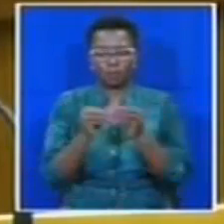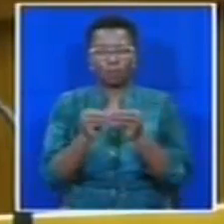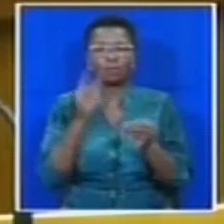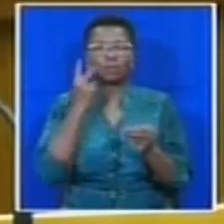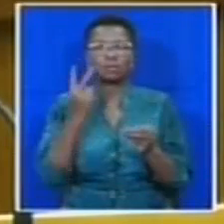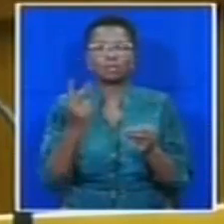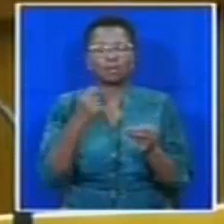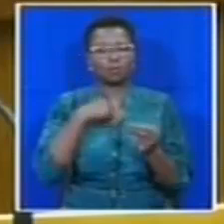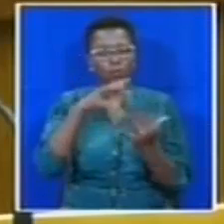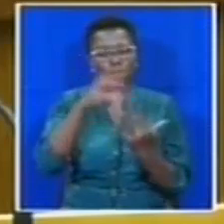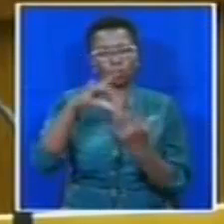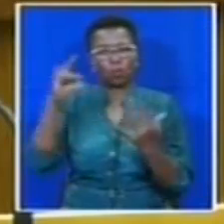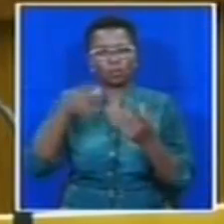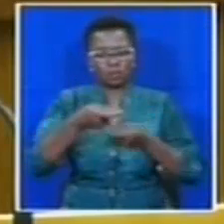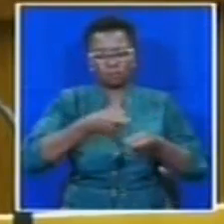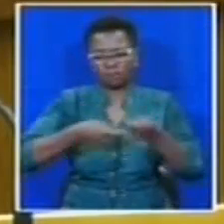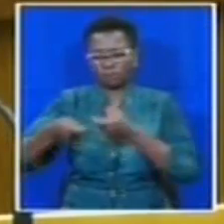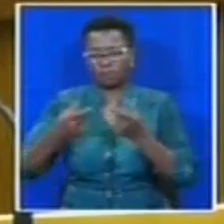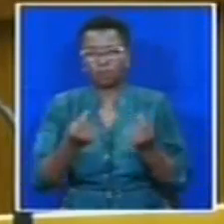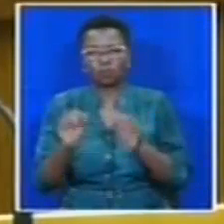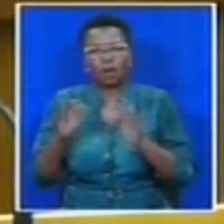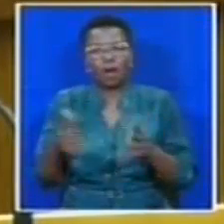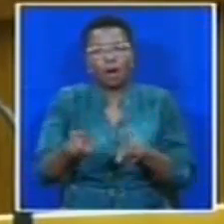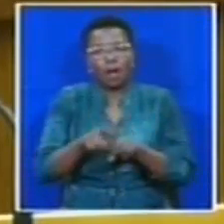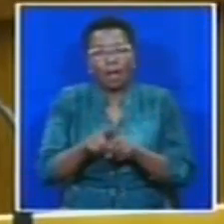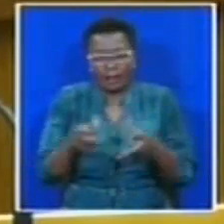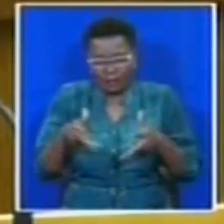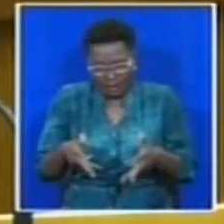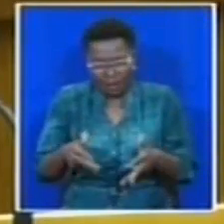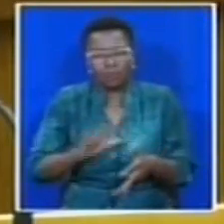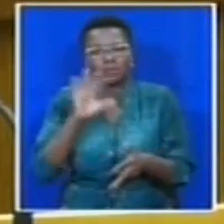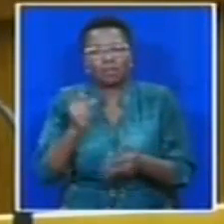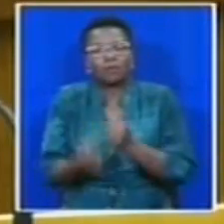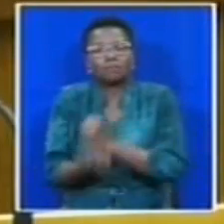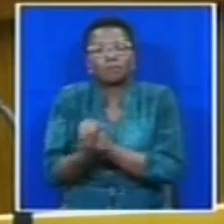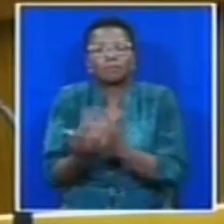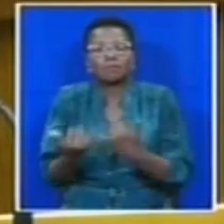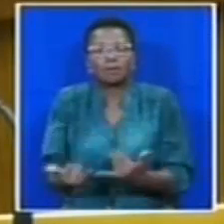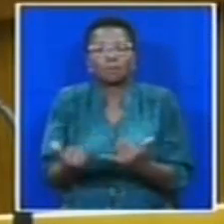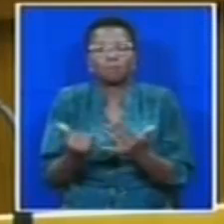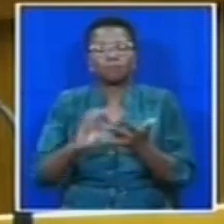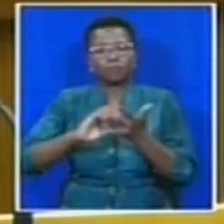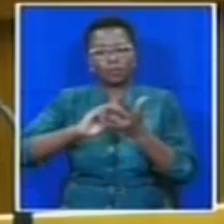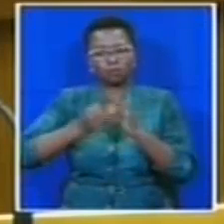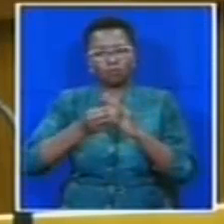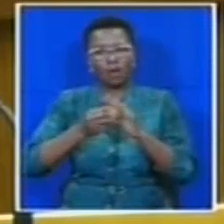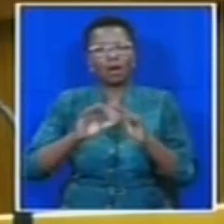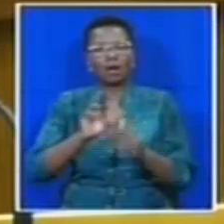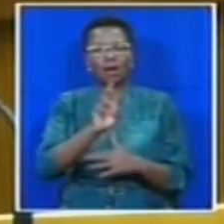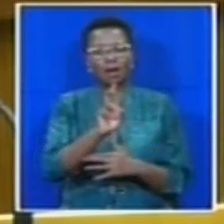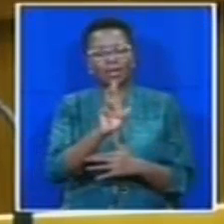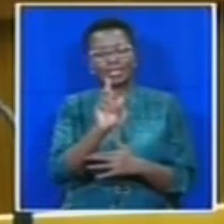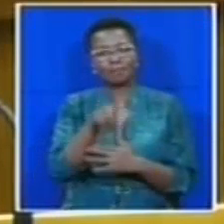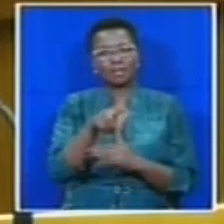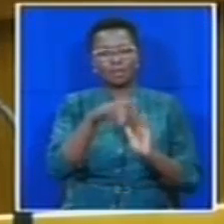and choices that the nation confronts, just as we do today, in addressing its reconstruction and development